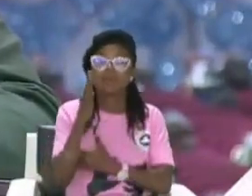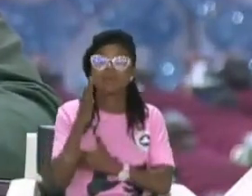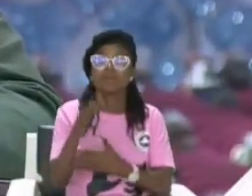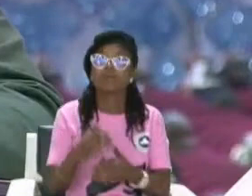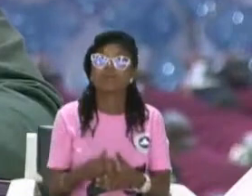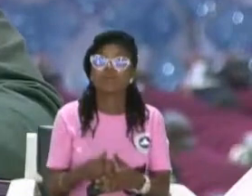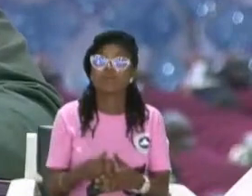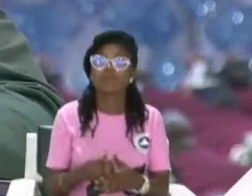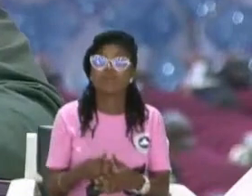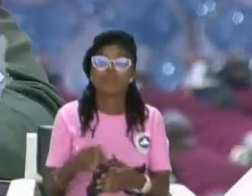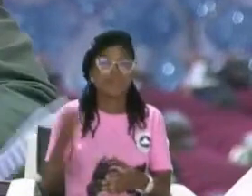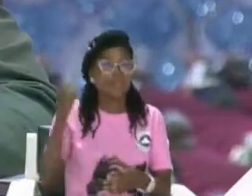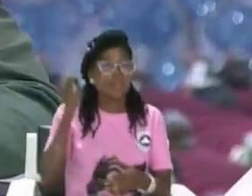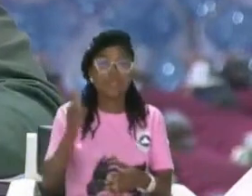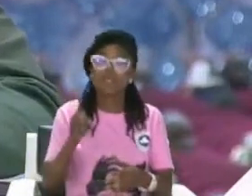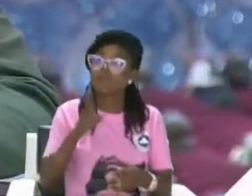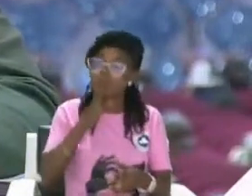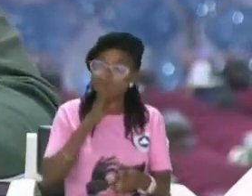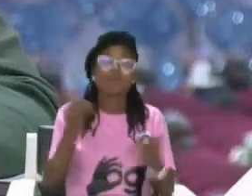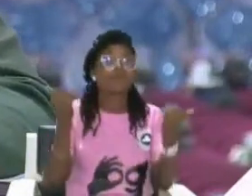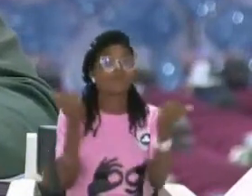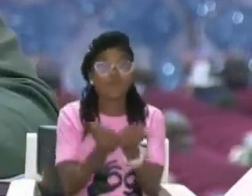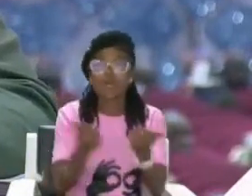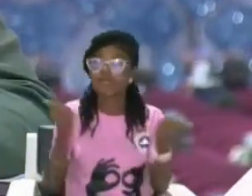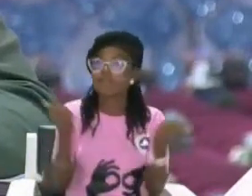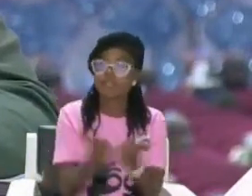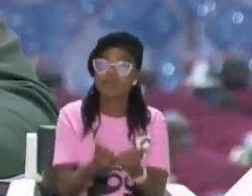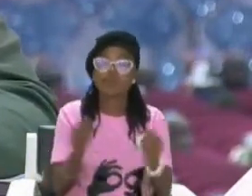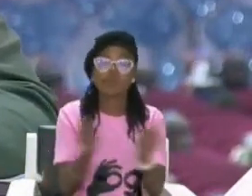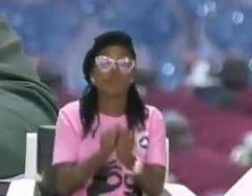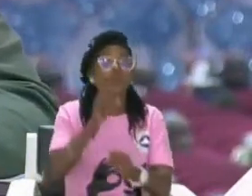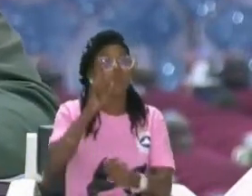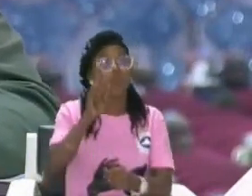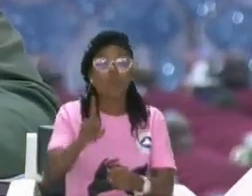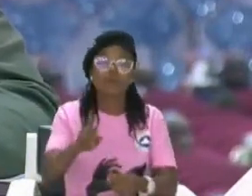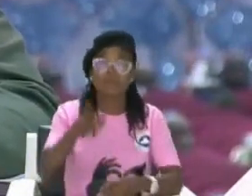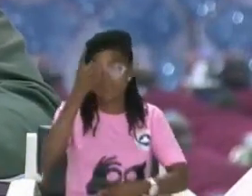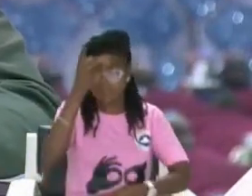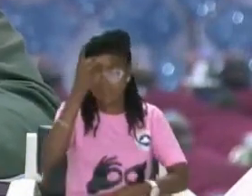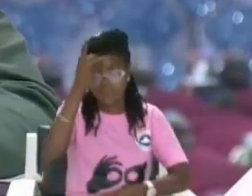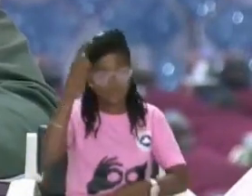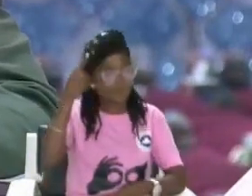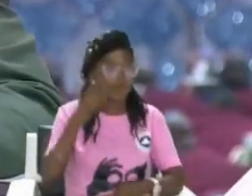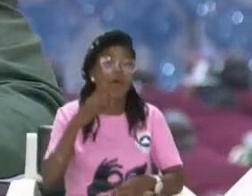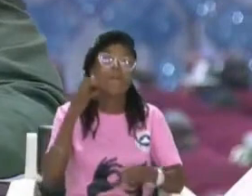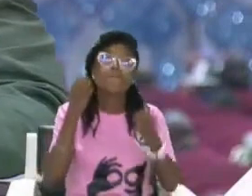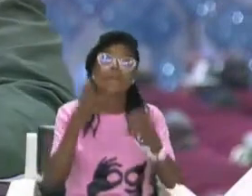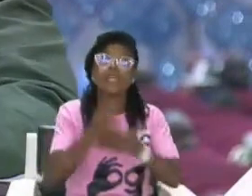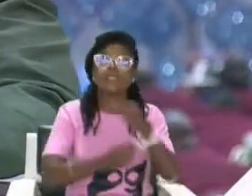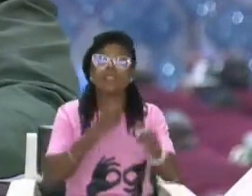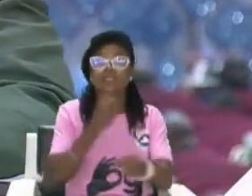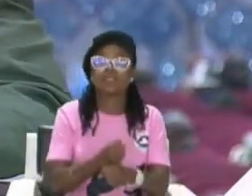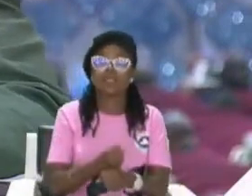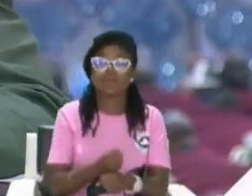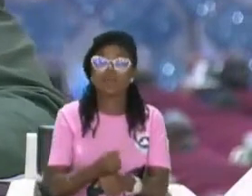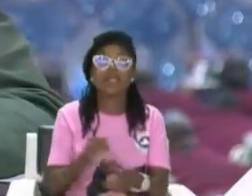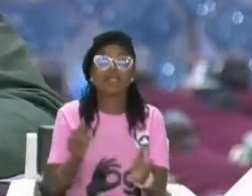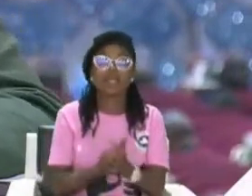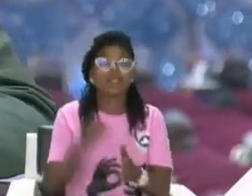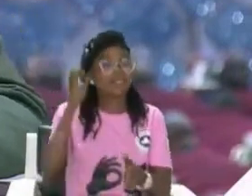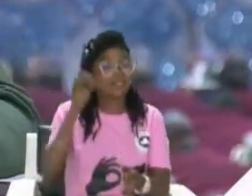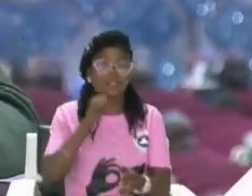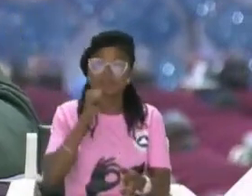He had been battling hepatitis B for many years. to the extent that he didn't have money